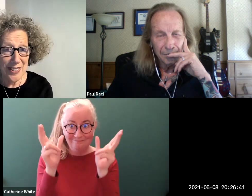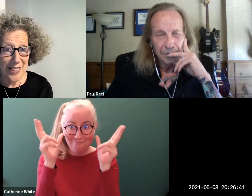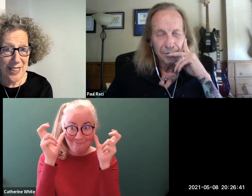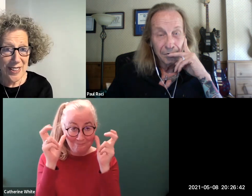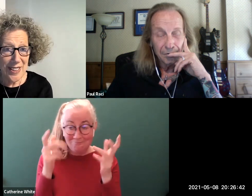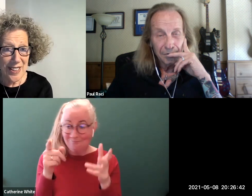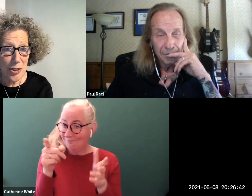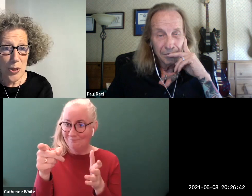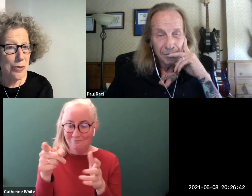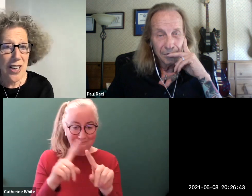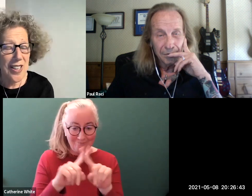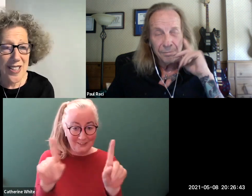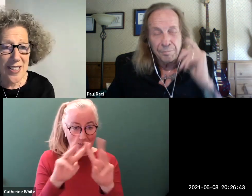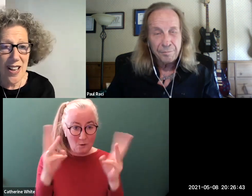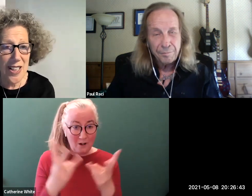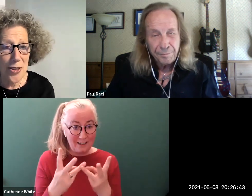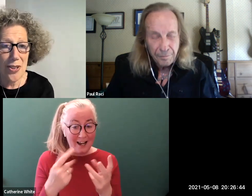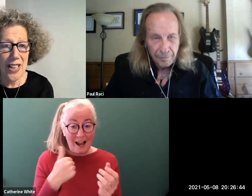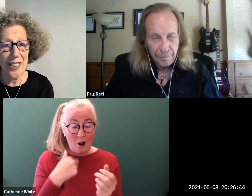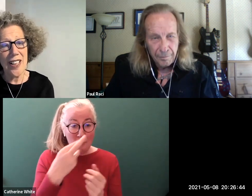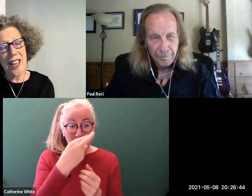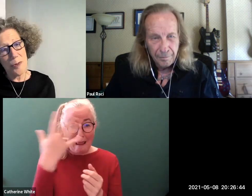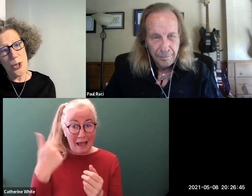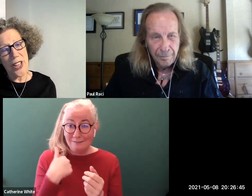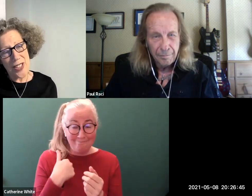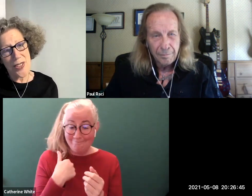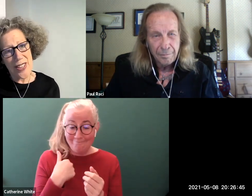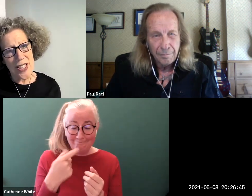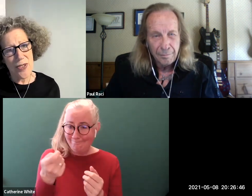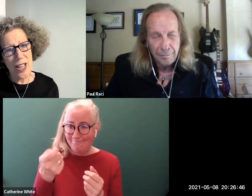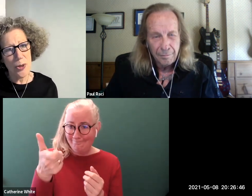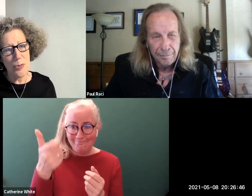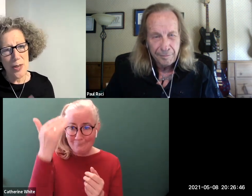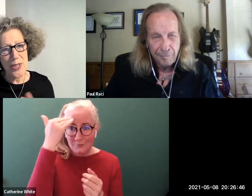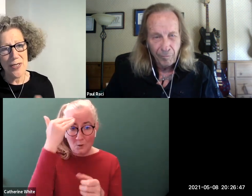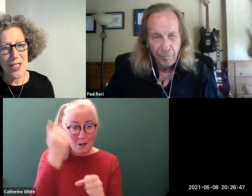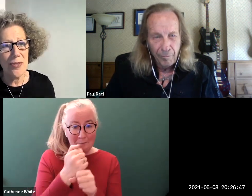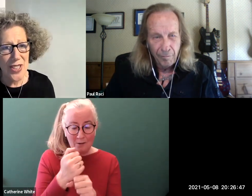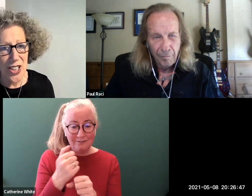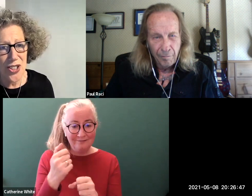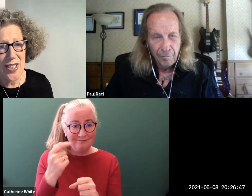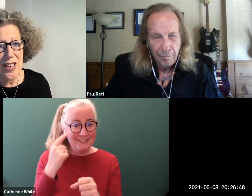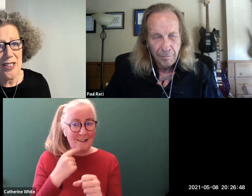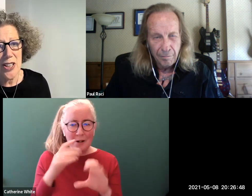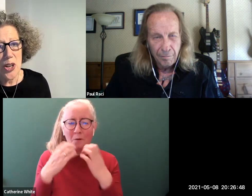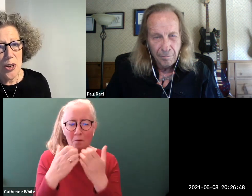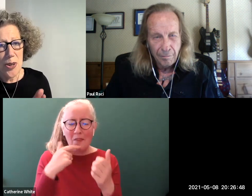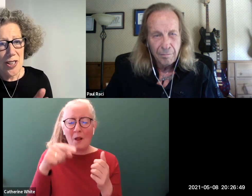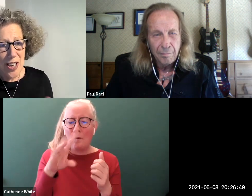world. What I've realized is I know so little. And Paul, that's really what the purpose of these conversations